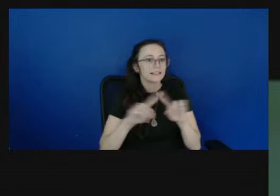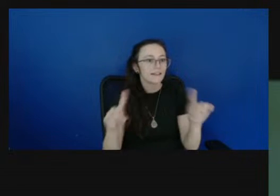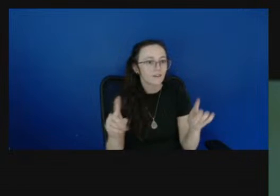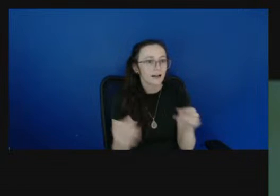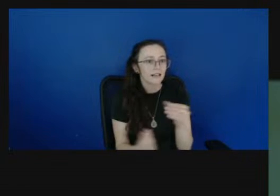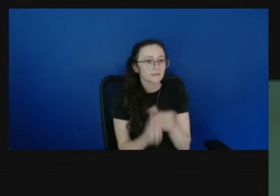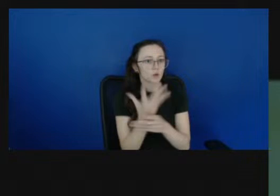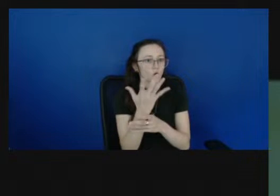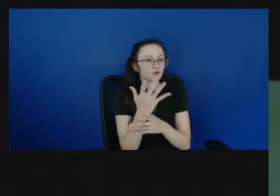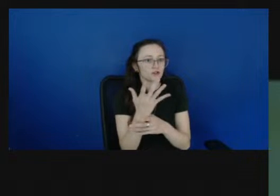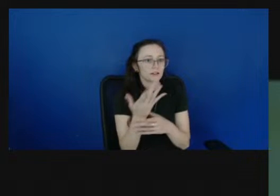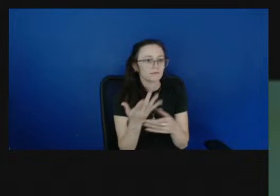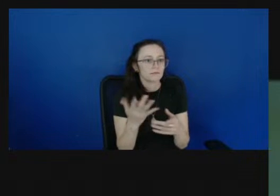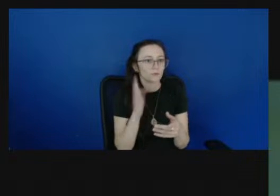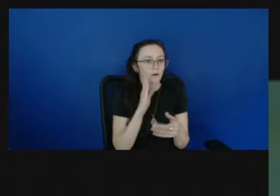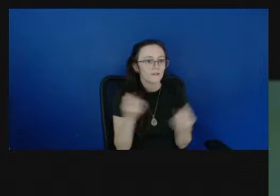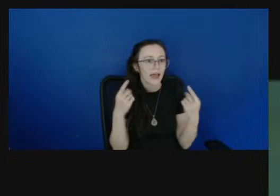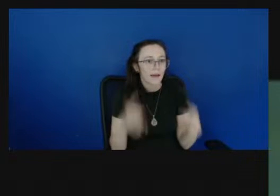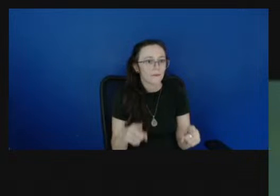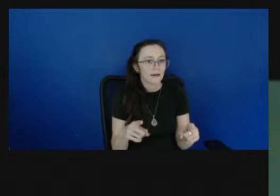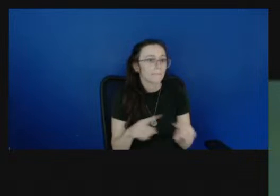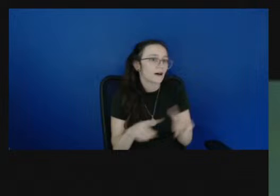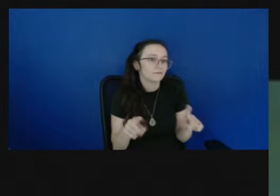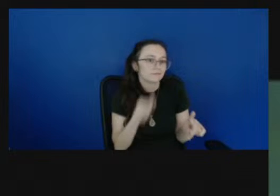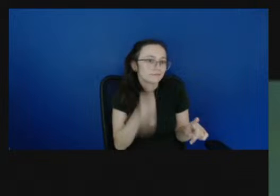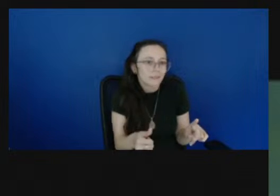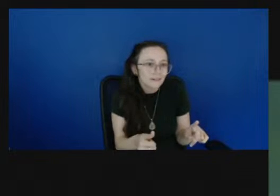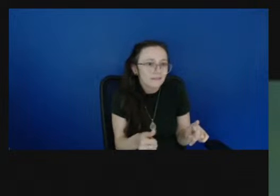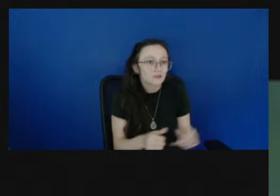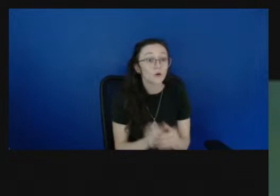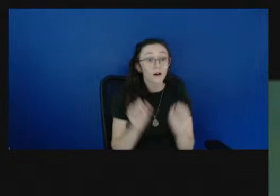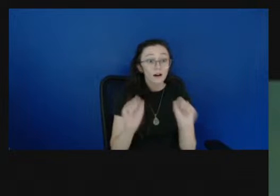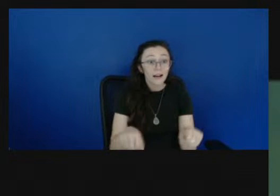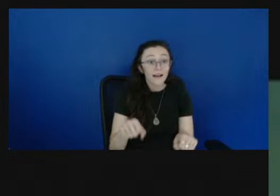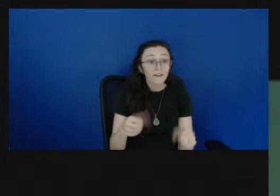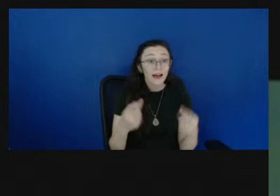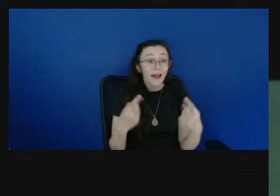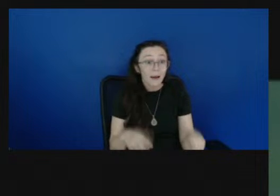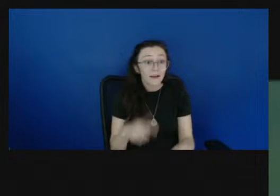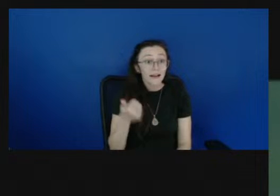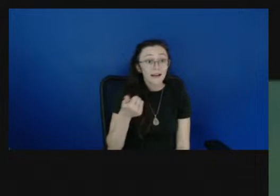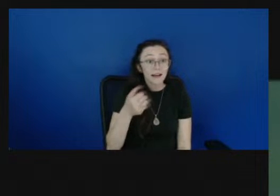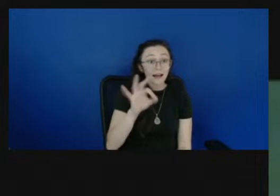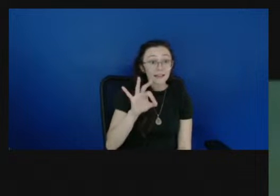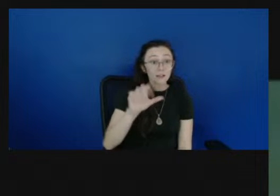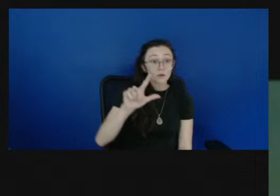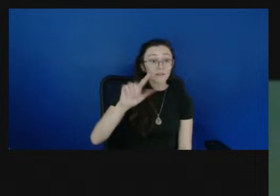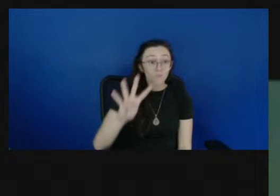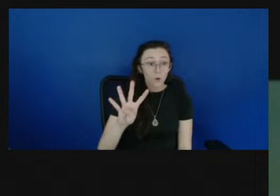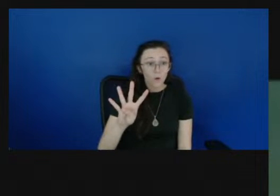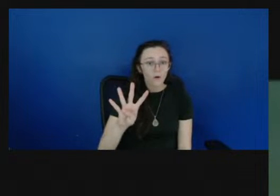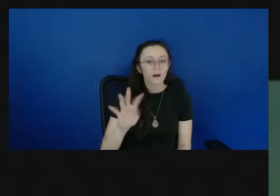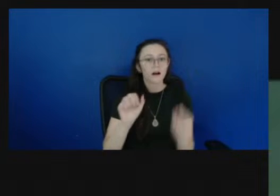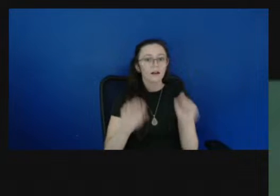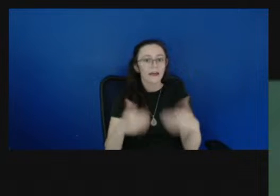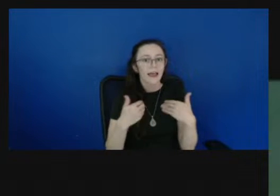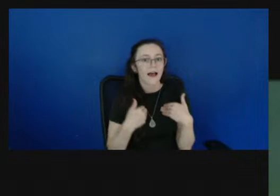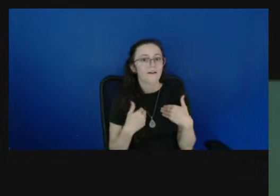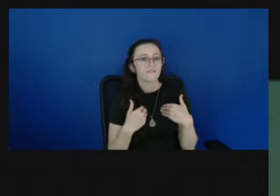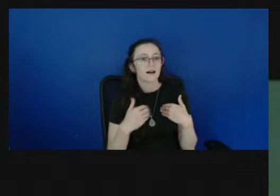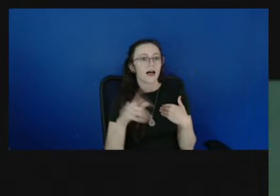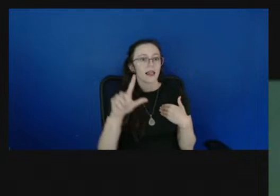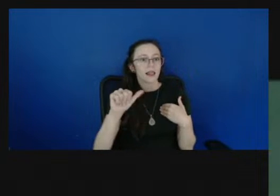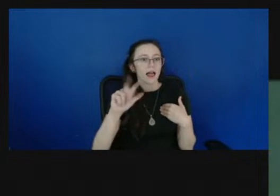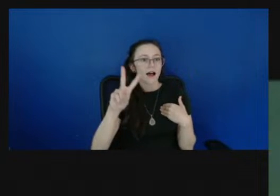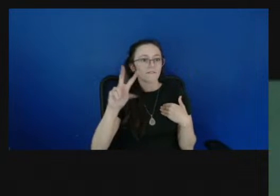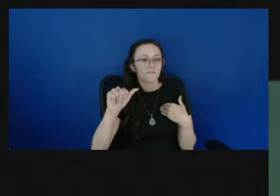happening then. But it didn't. Could this have happened in 1924? Could there have been a lava tube filled with water or some other